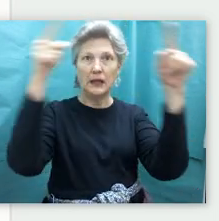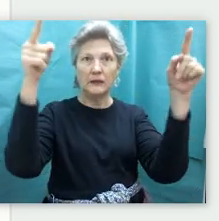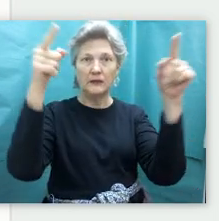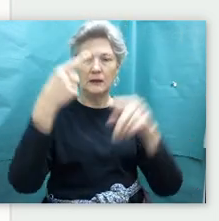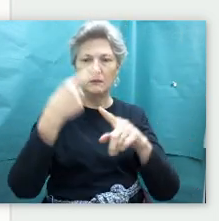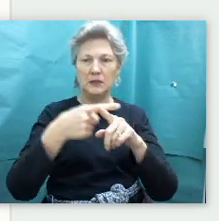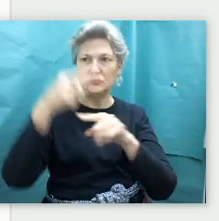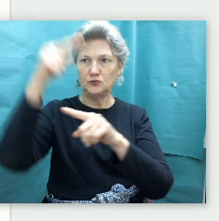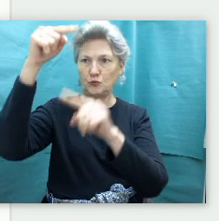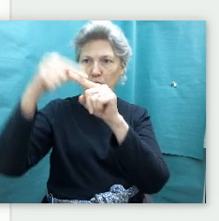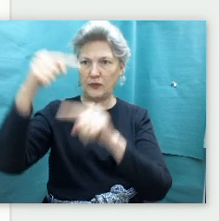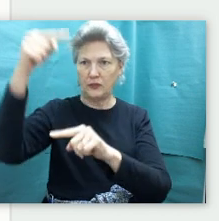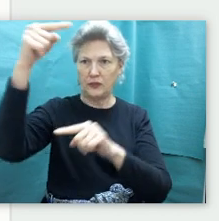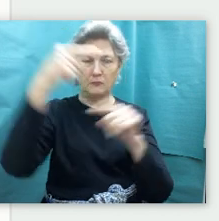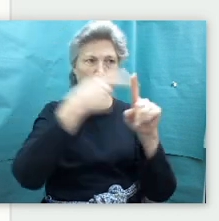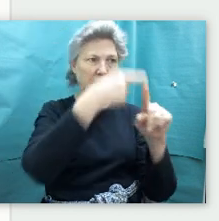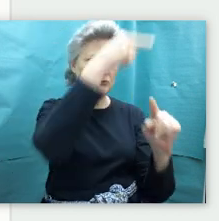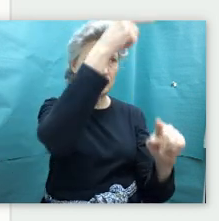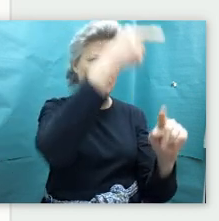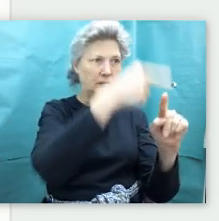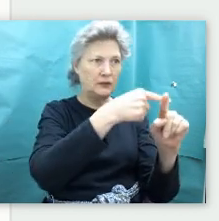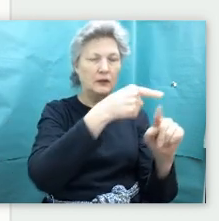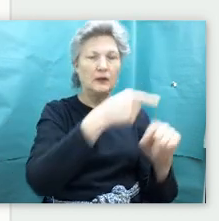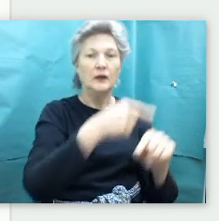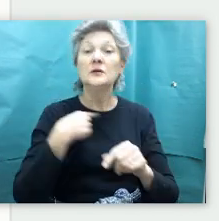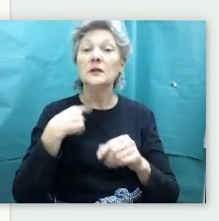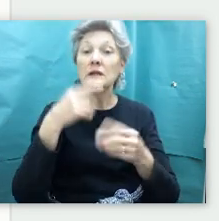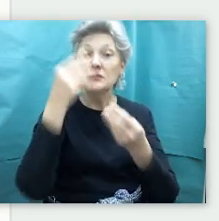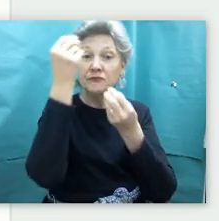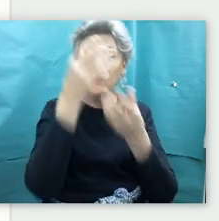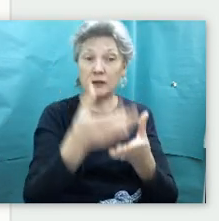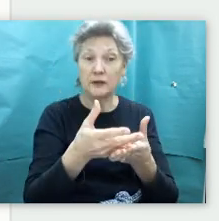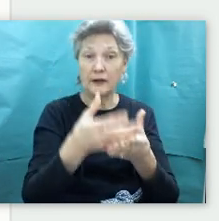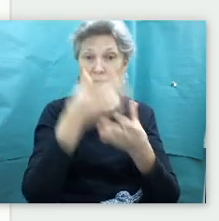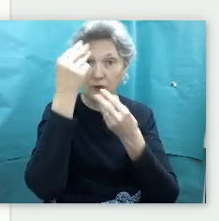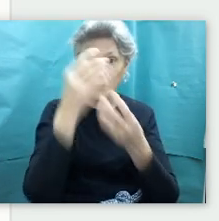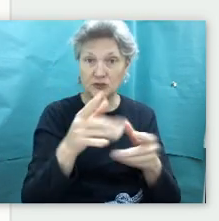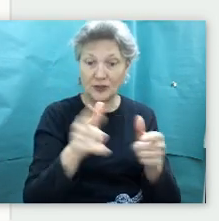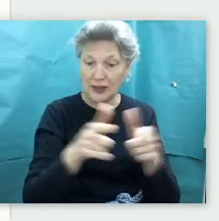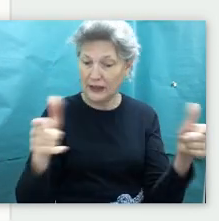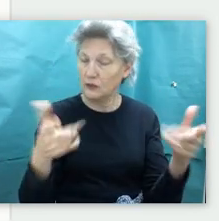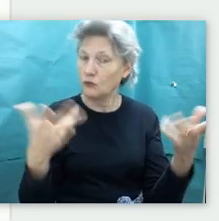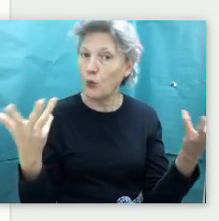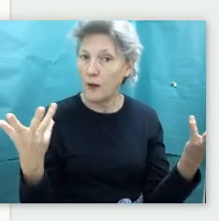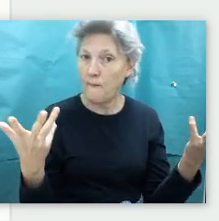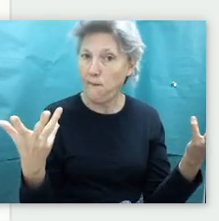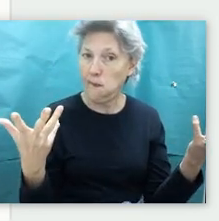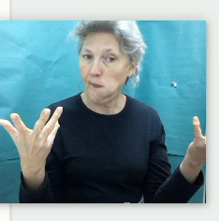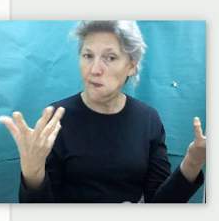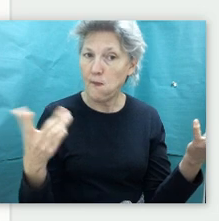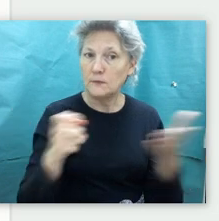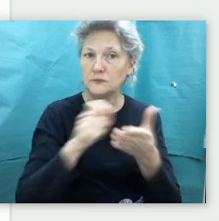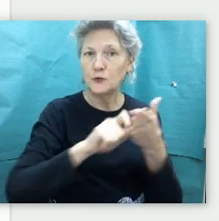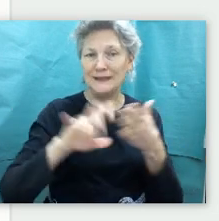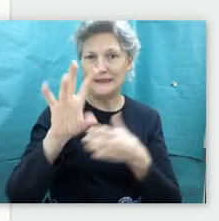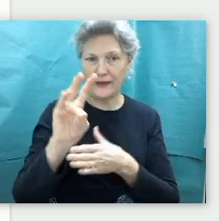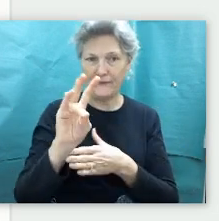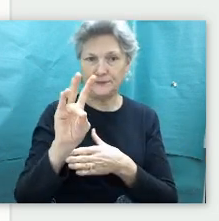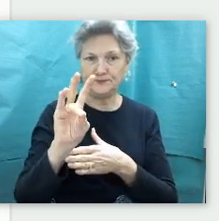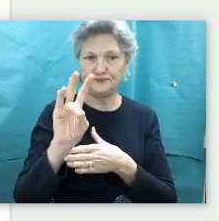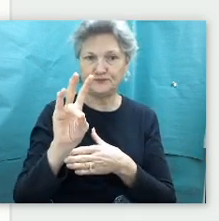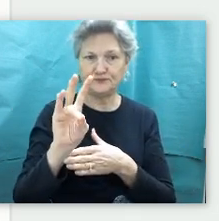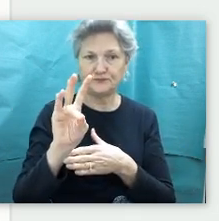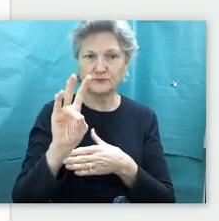if we use this, let's fill in our information. All right, so the length is, that's right, 7. So